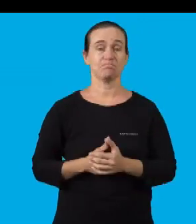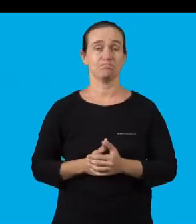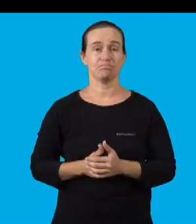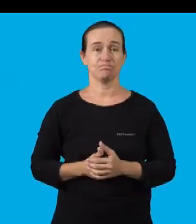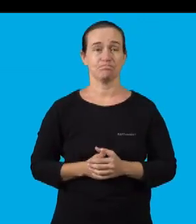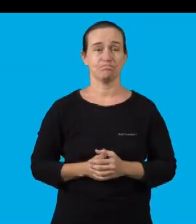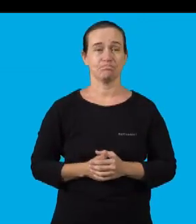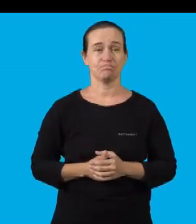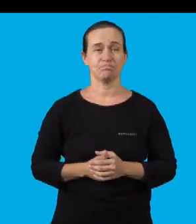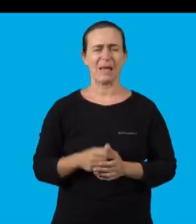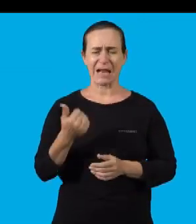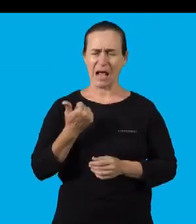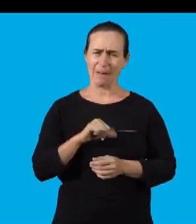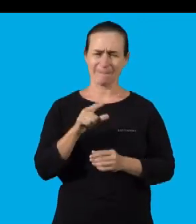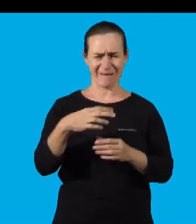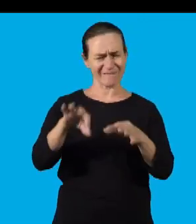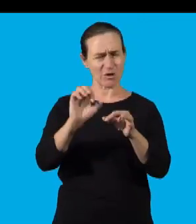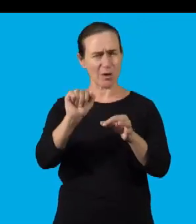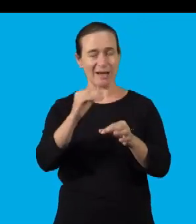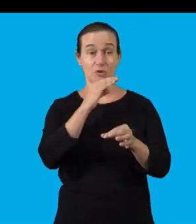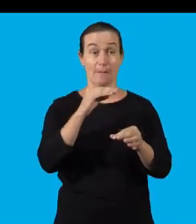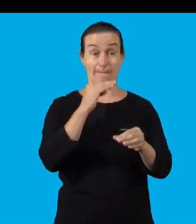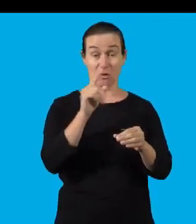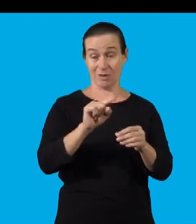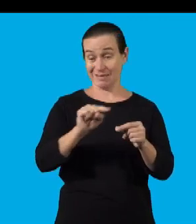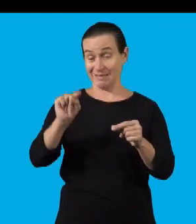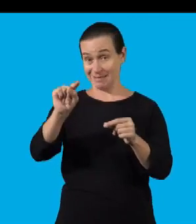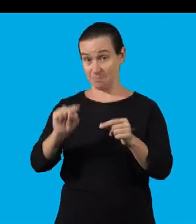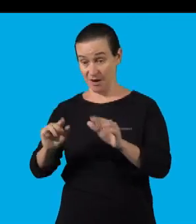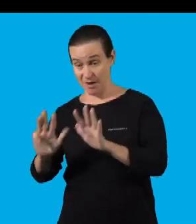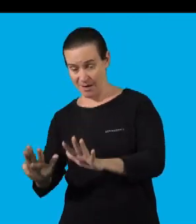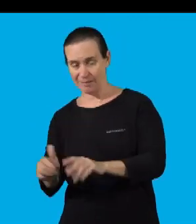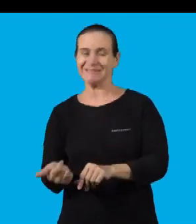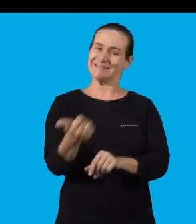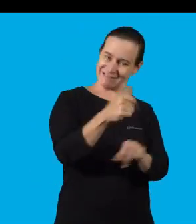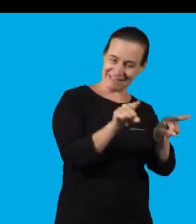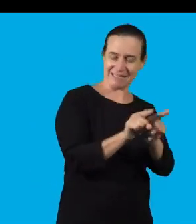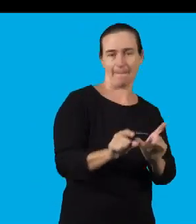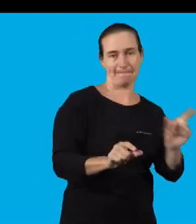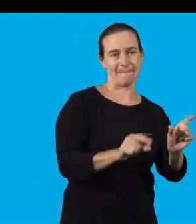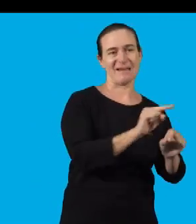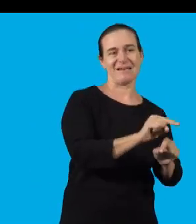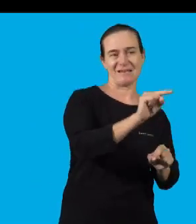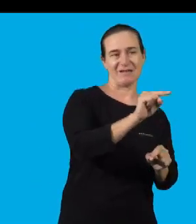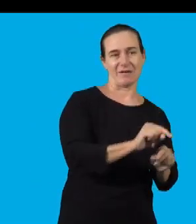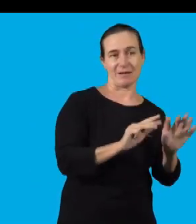Now, because we are looking for the value of A, we're going to divide both sides by 9. That is going to give us 3 divided